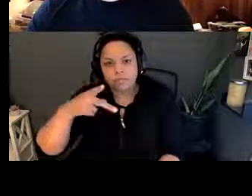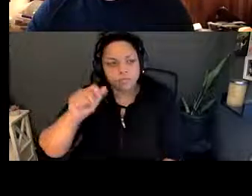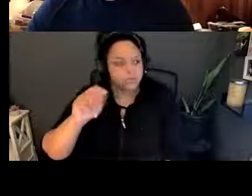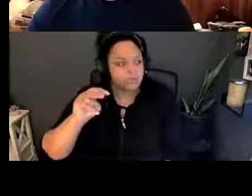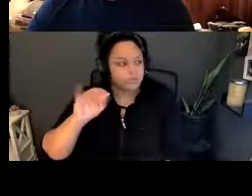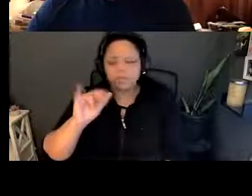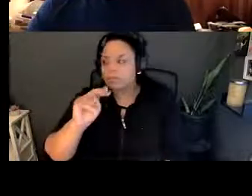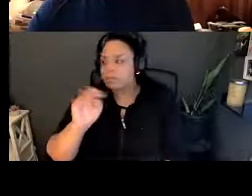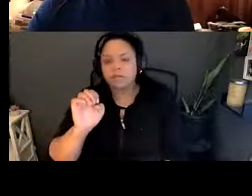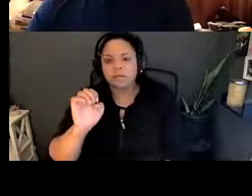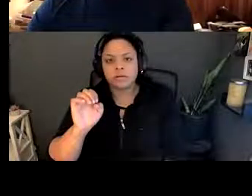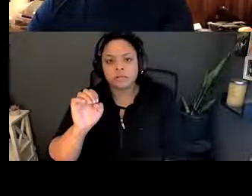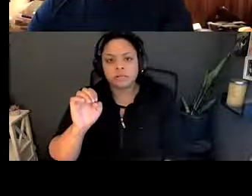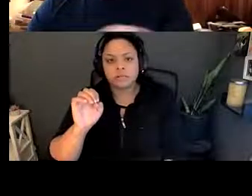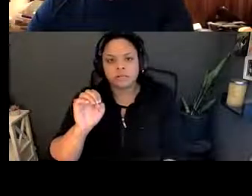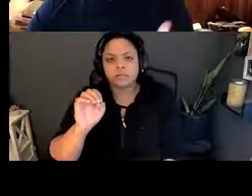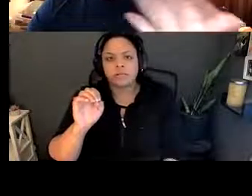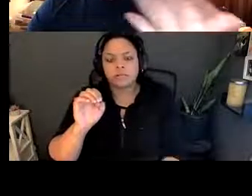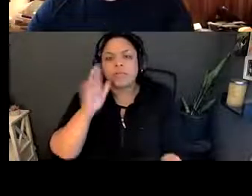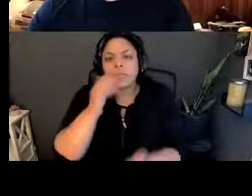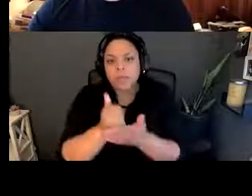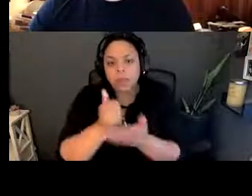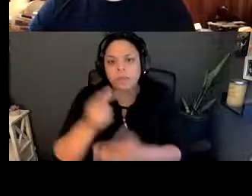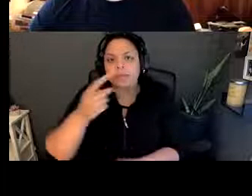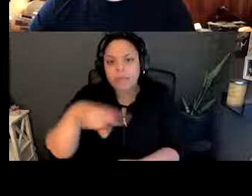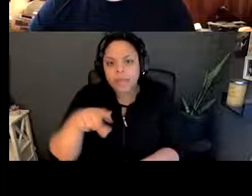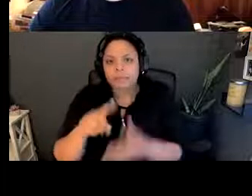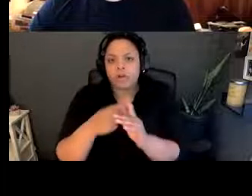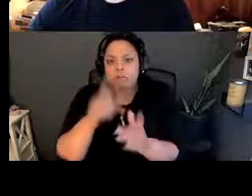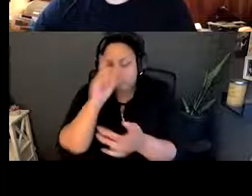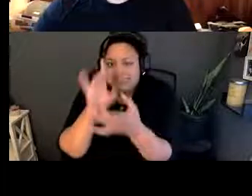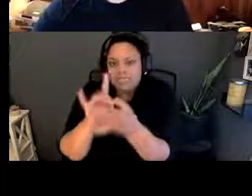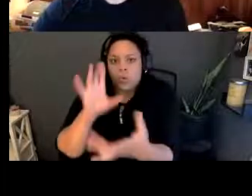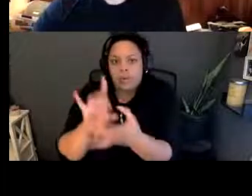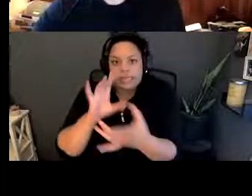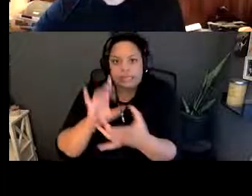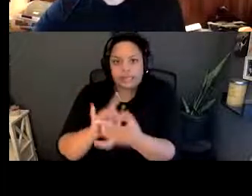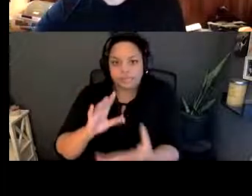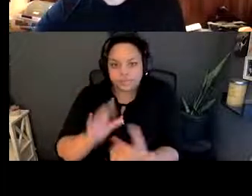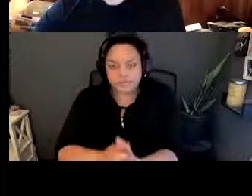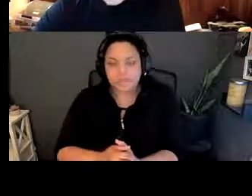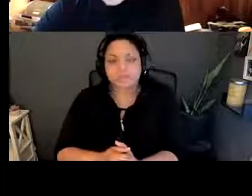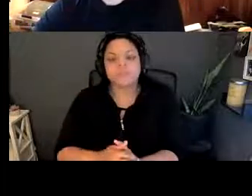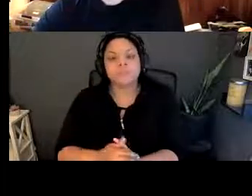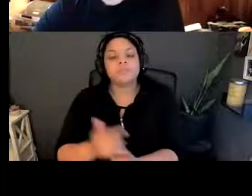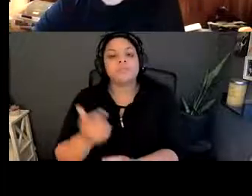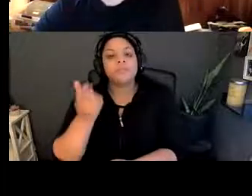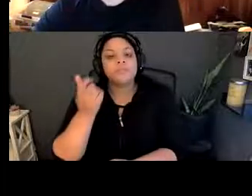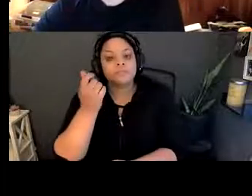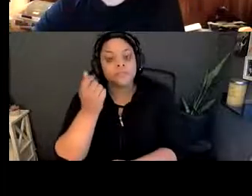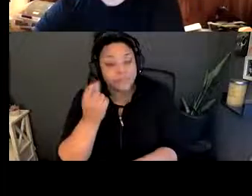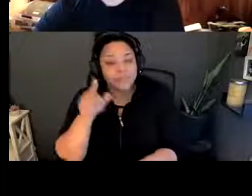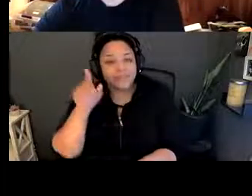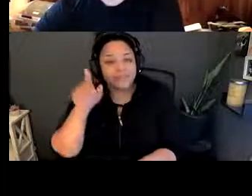right, is going to help them disconnect and disassociate from things. But the problem is this